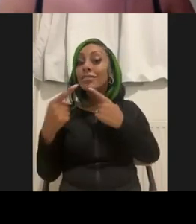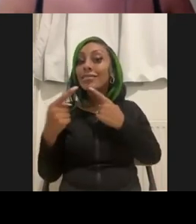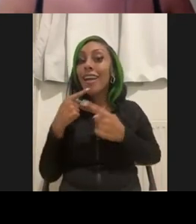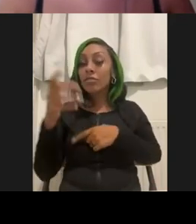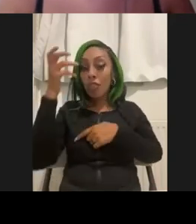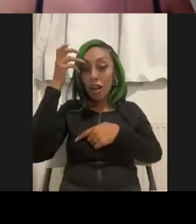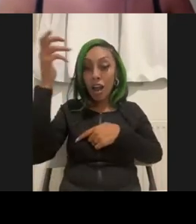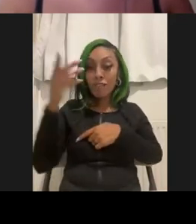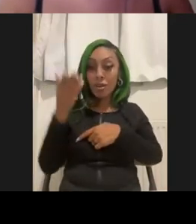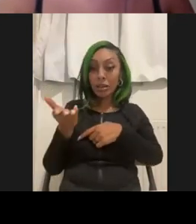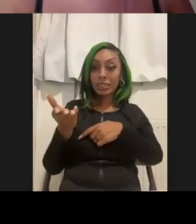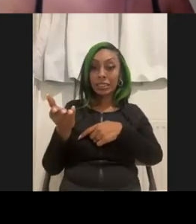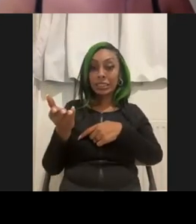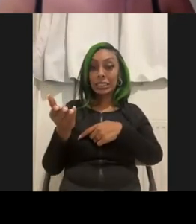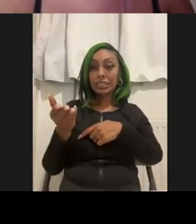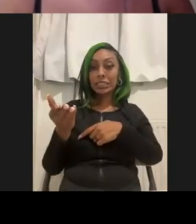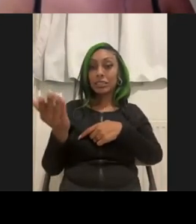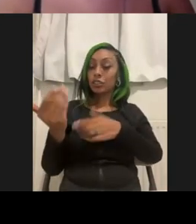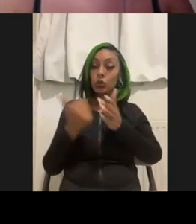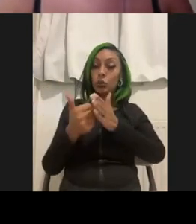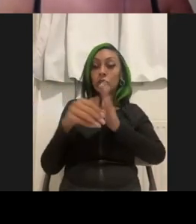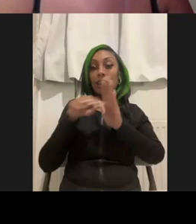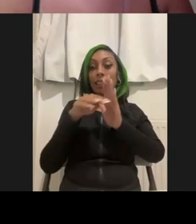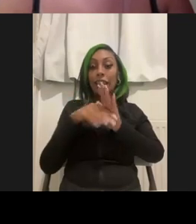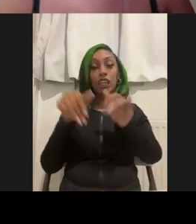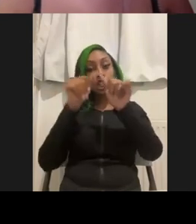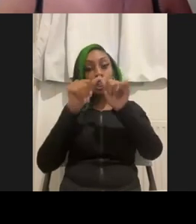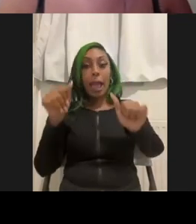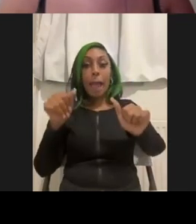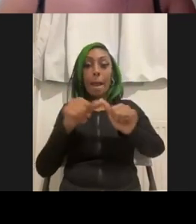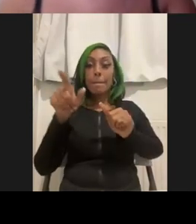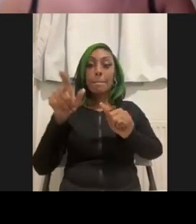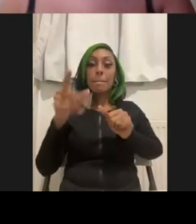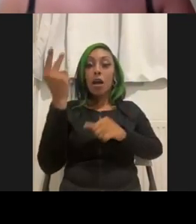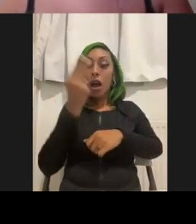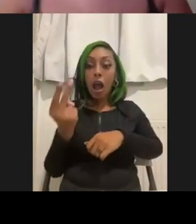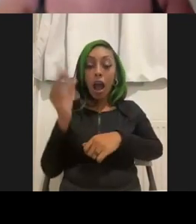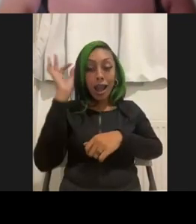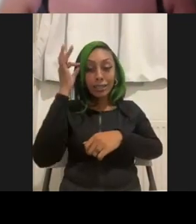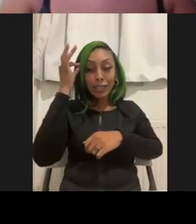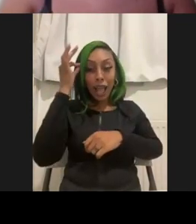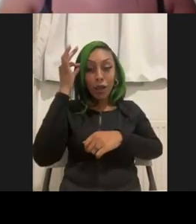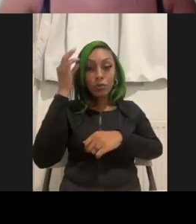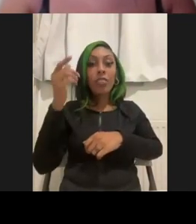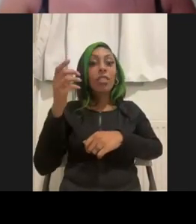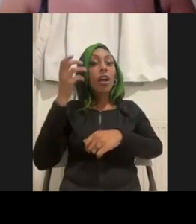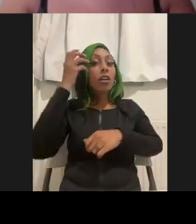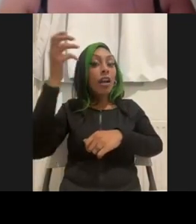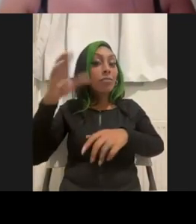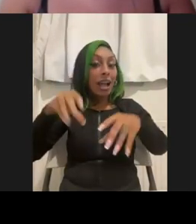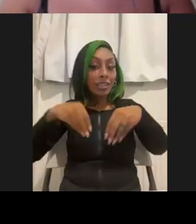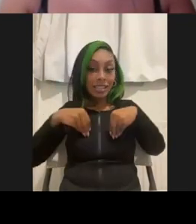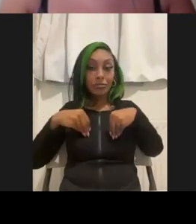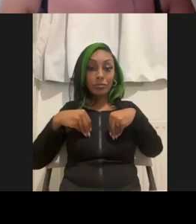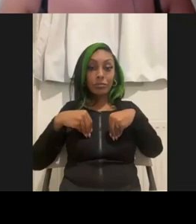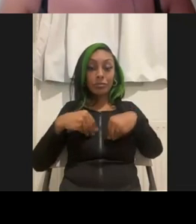who, you know, nominally is kind of shaping Arts Council's agenda, that the government accepts. I think, though,